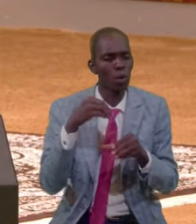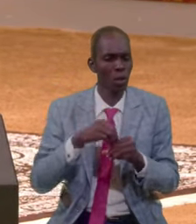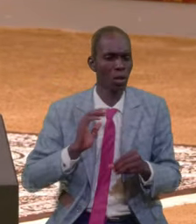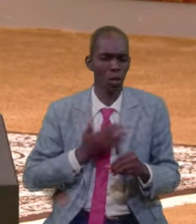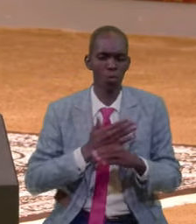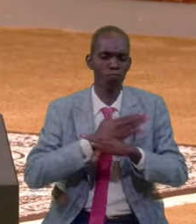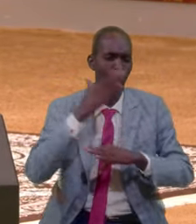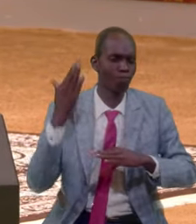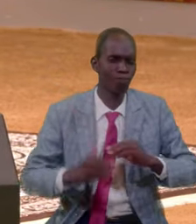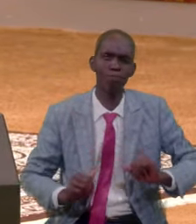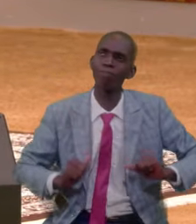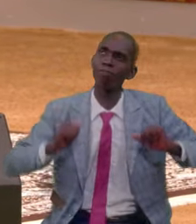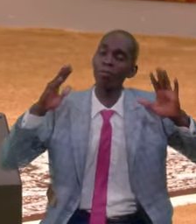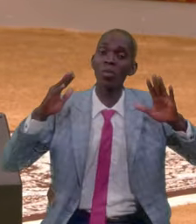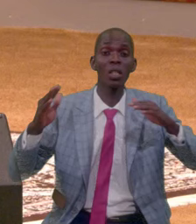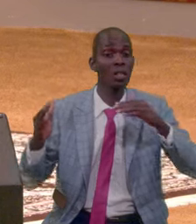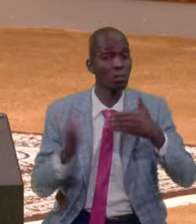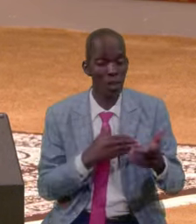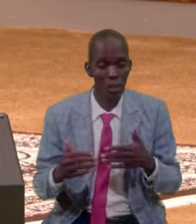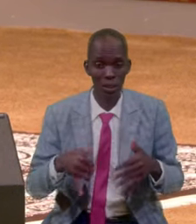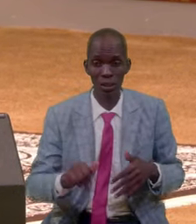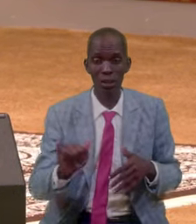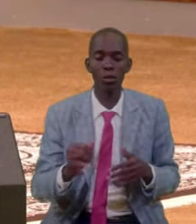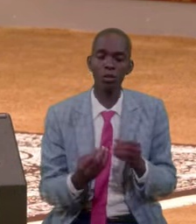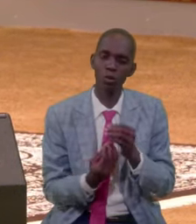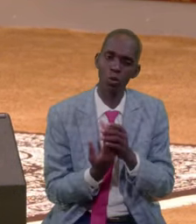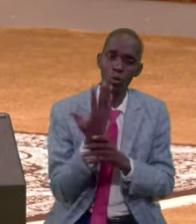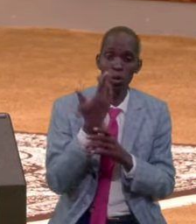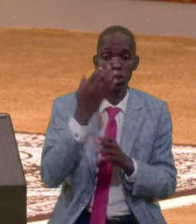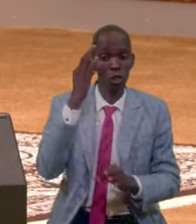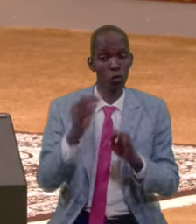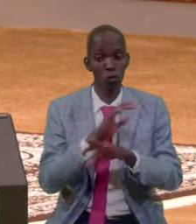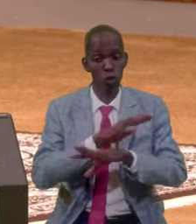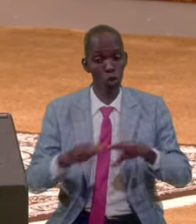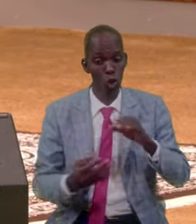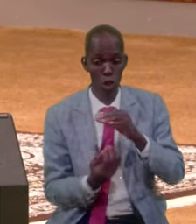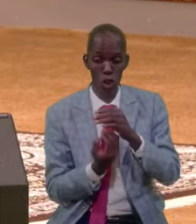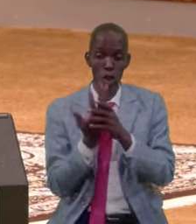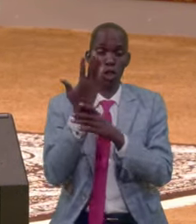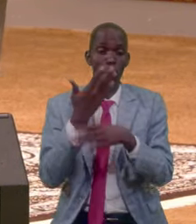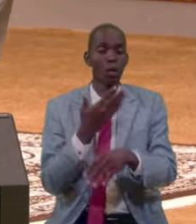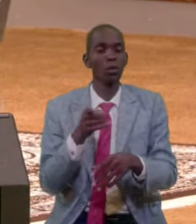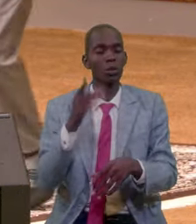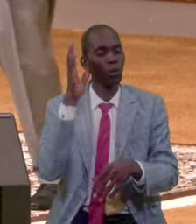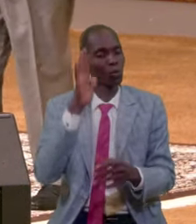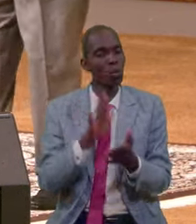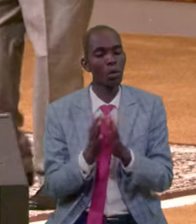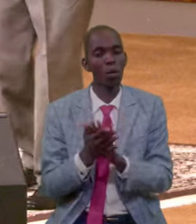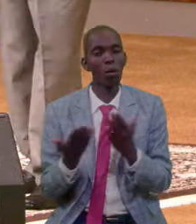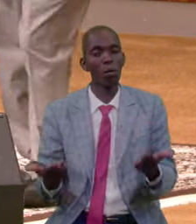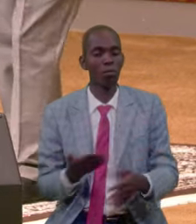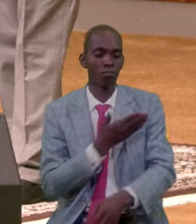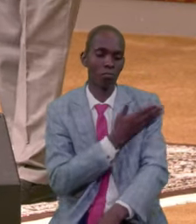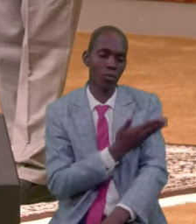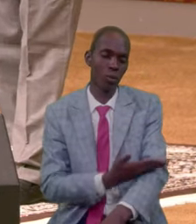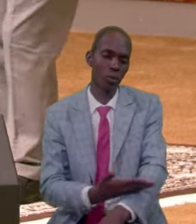Grow, because if you don't grow, you will retrogress, you'll go back. But grow in